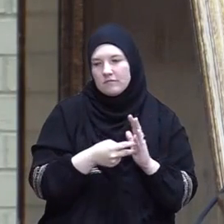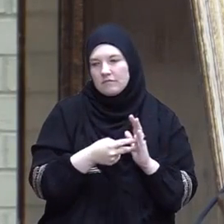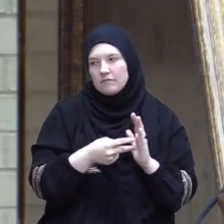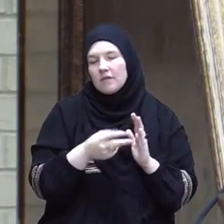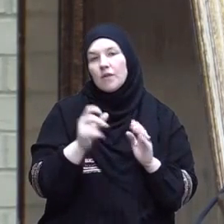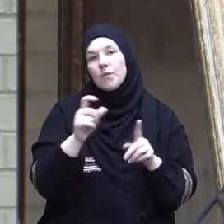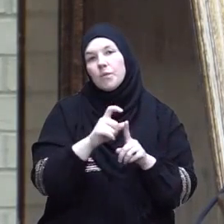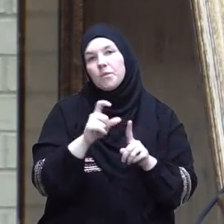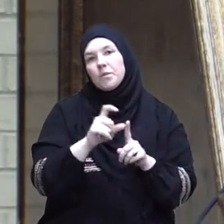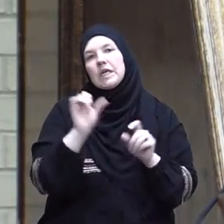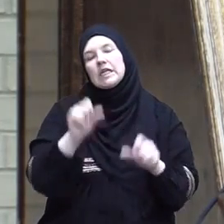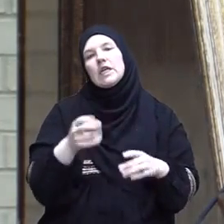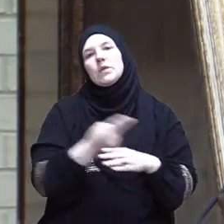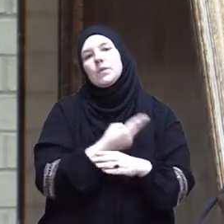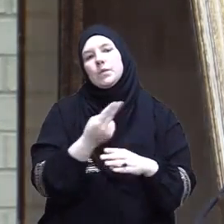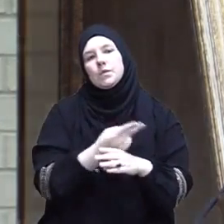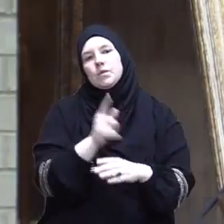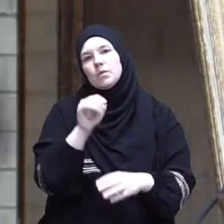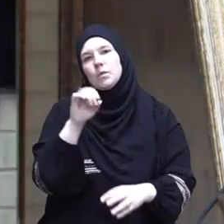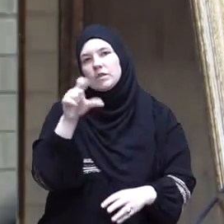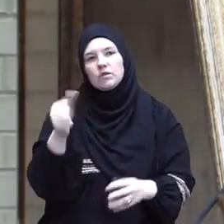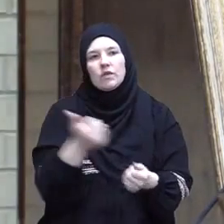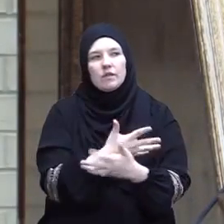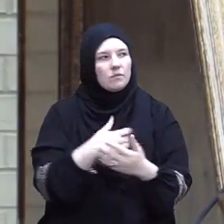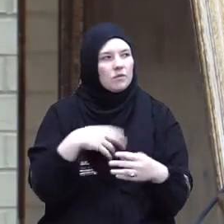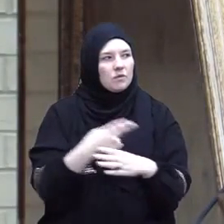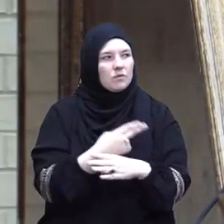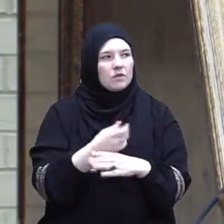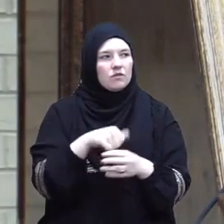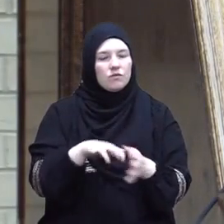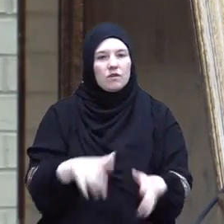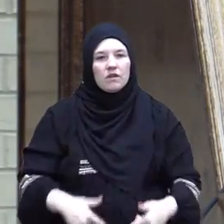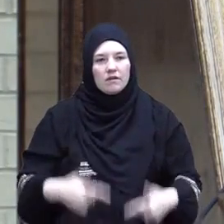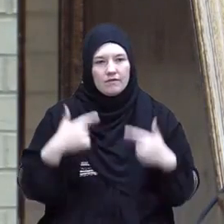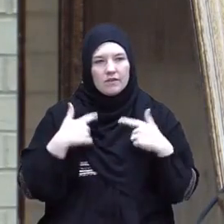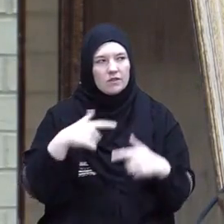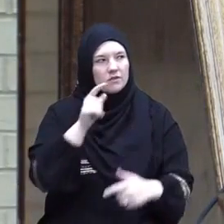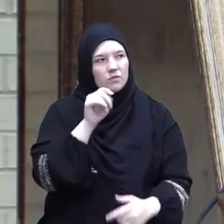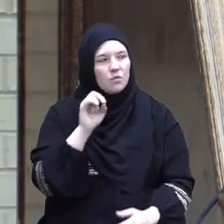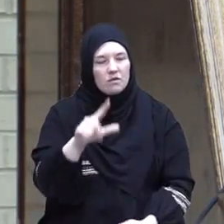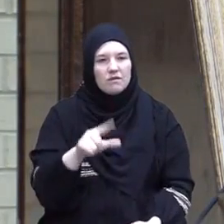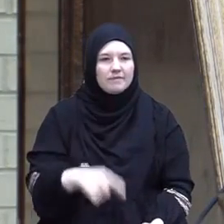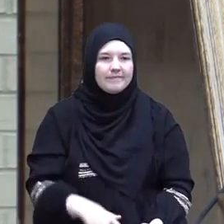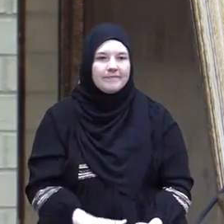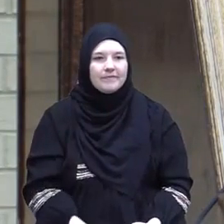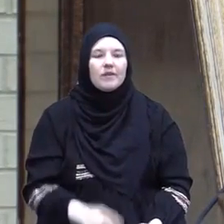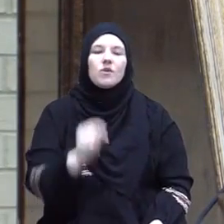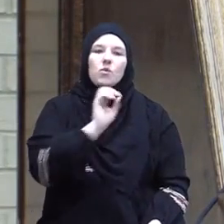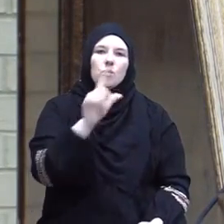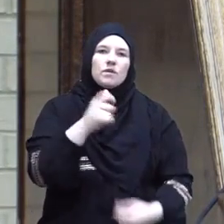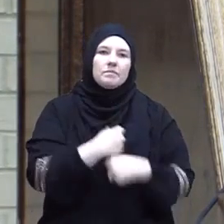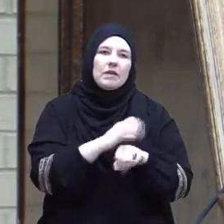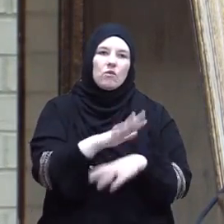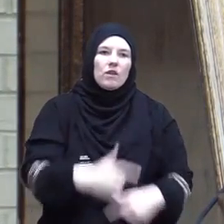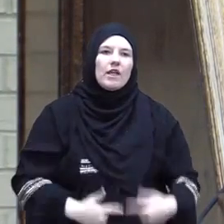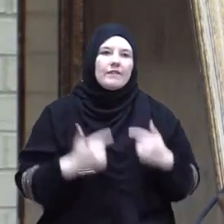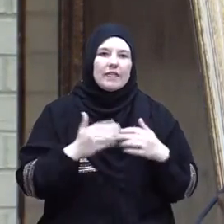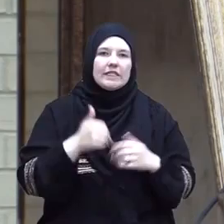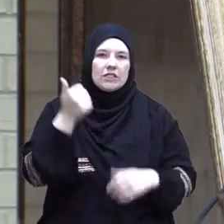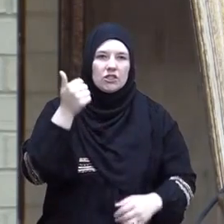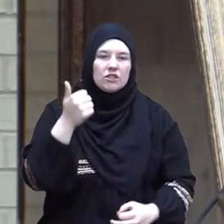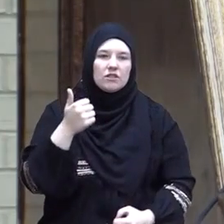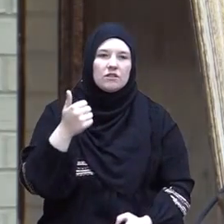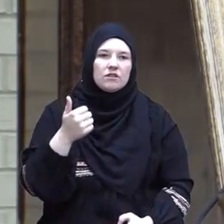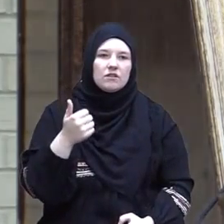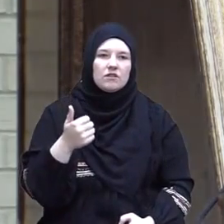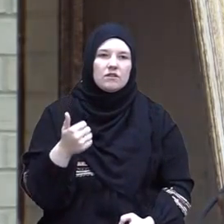is utilities. Anything that you use in this life is a tool. A tool to make your life easier. Whether